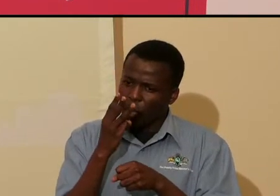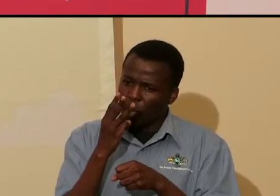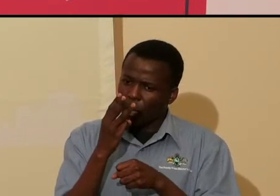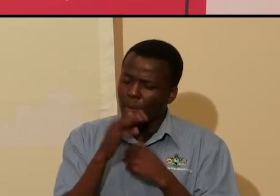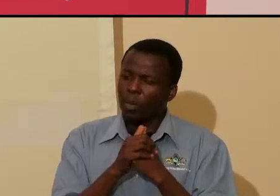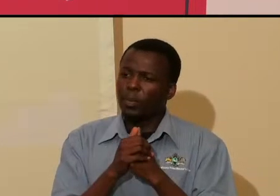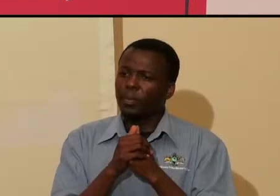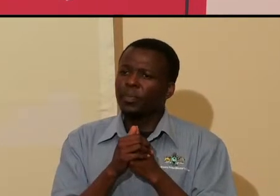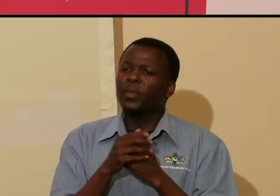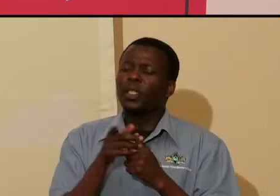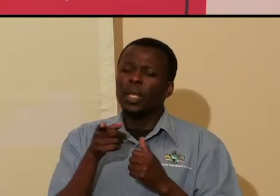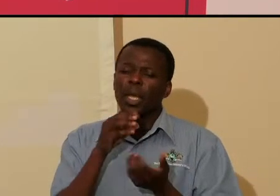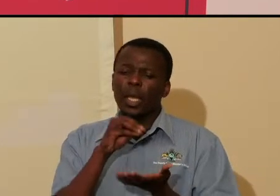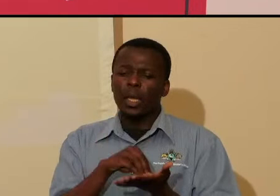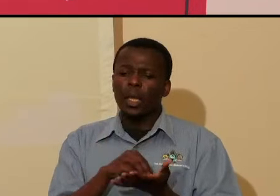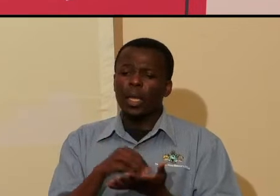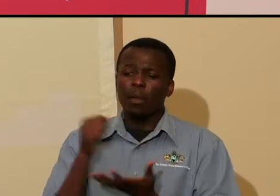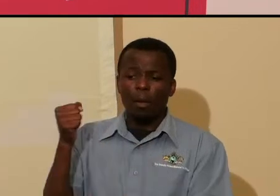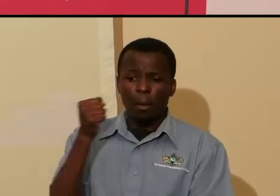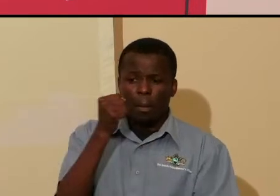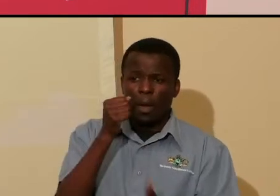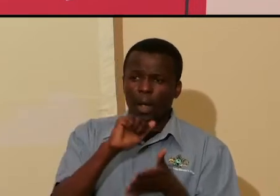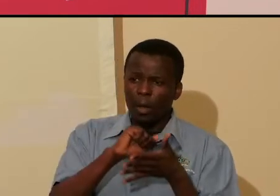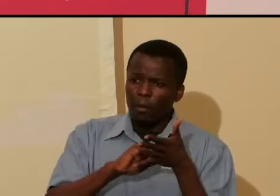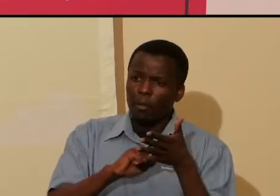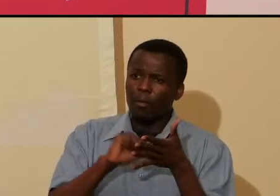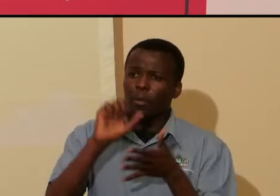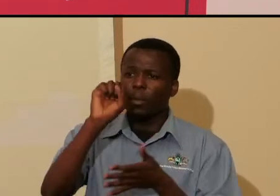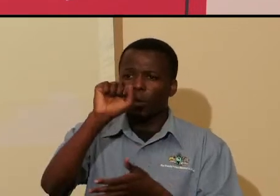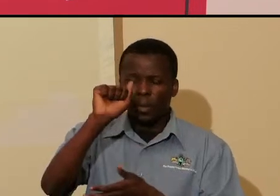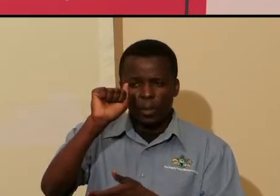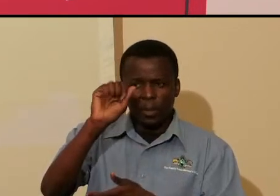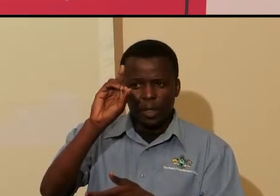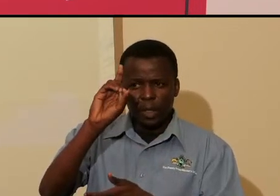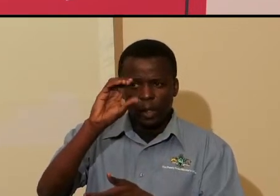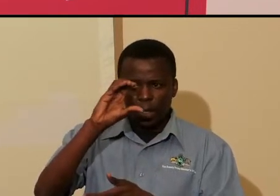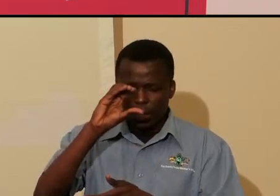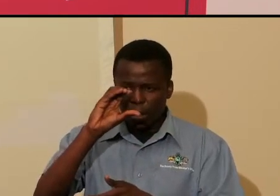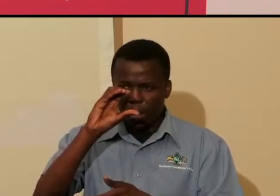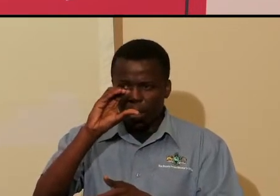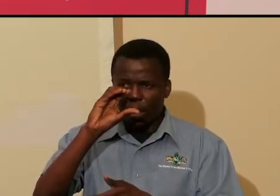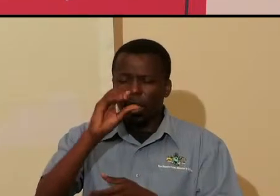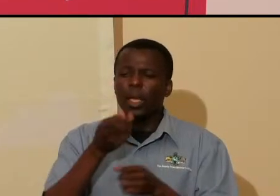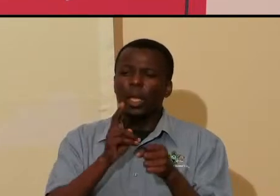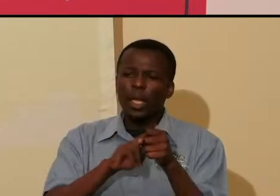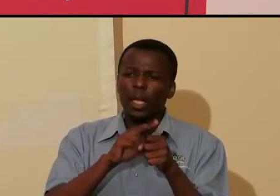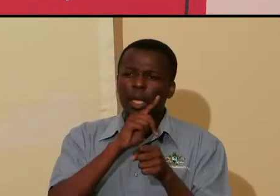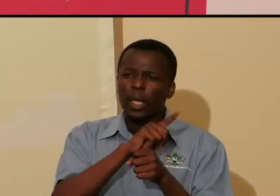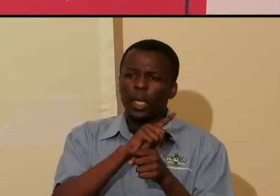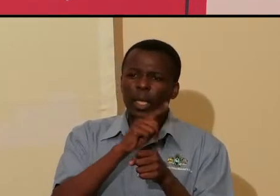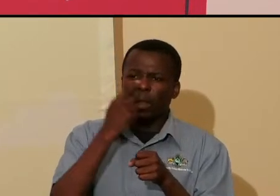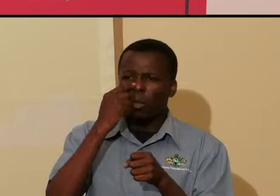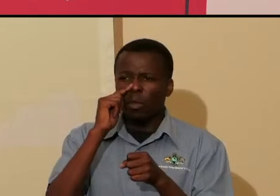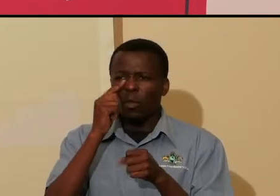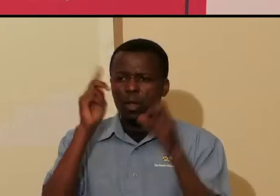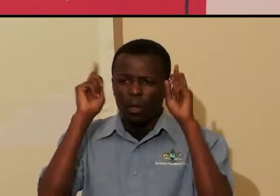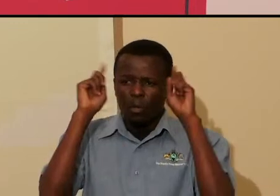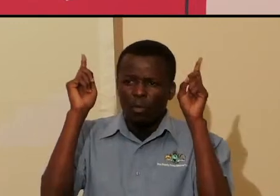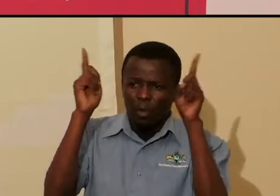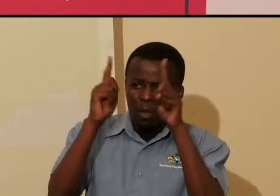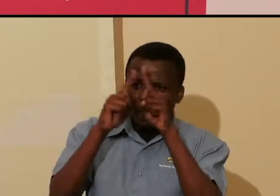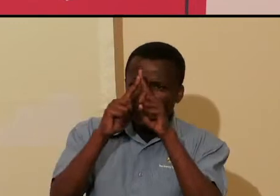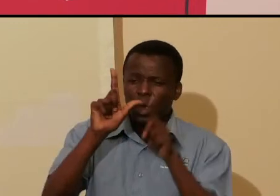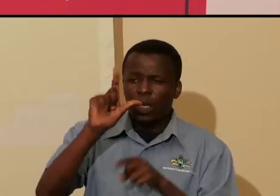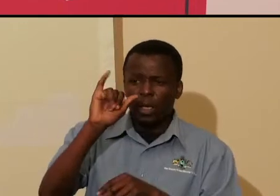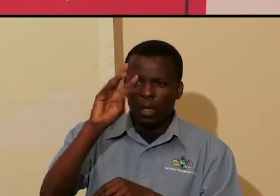funded by SADC that we're doing with Limco Queen in order to advance, HIV issues in the digital space. So this is